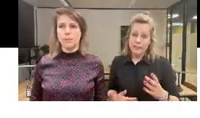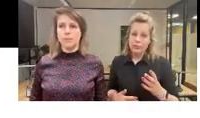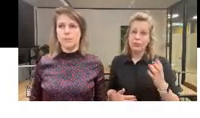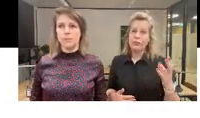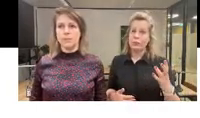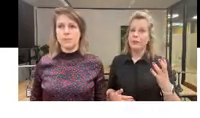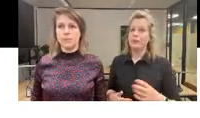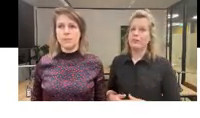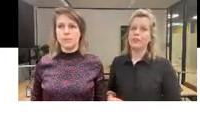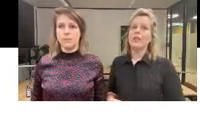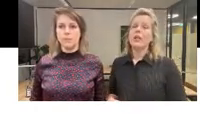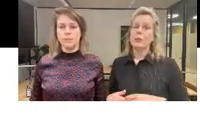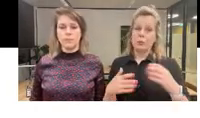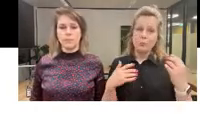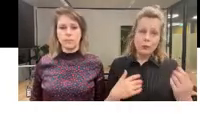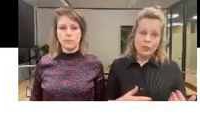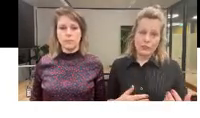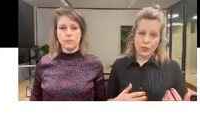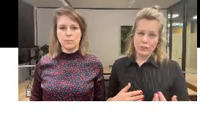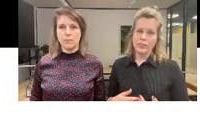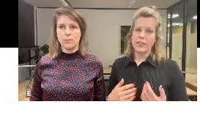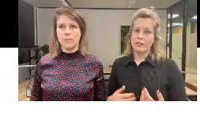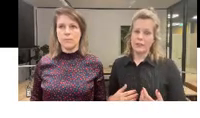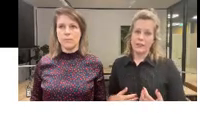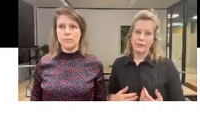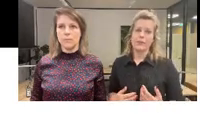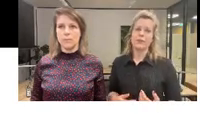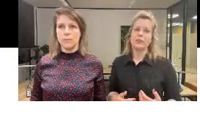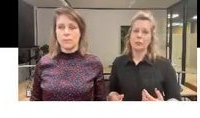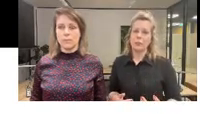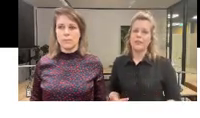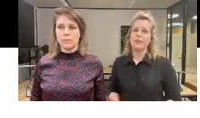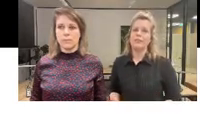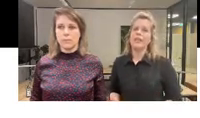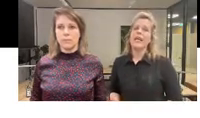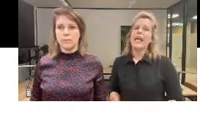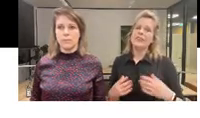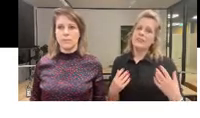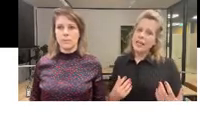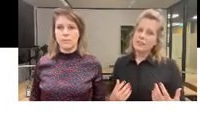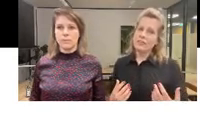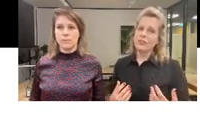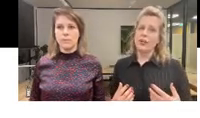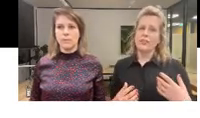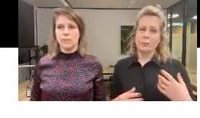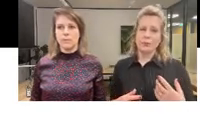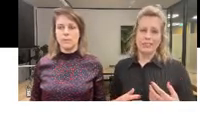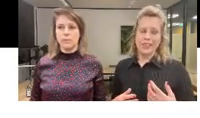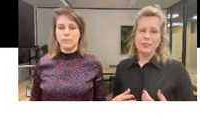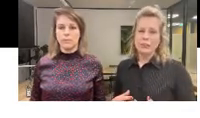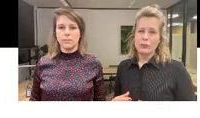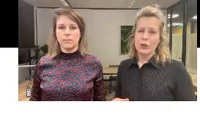in addition to the PTSD, were mood disorders and developmental disabilities. Anxiety disorders